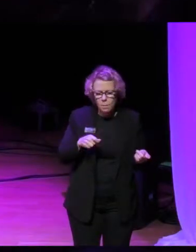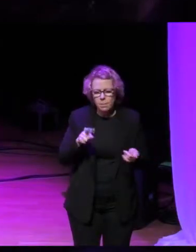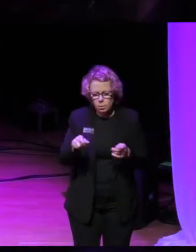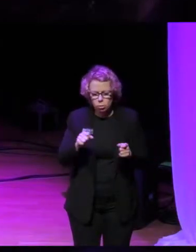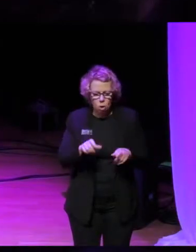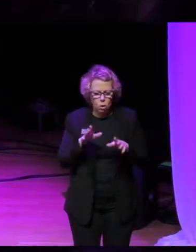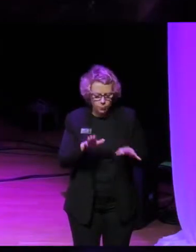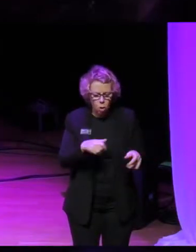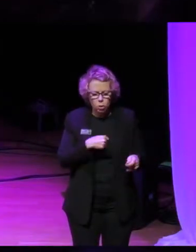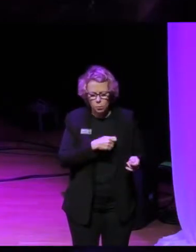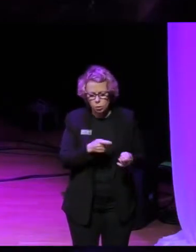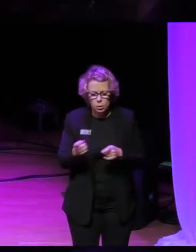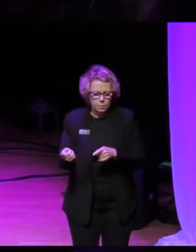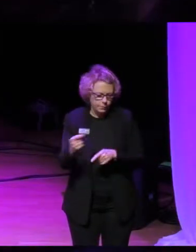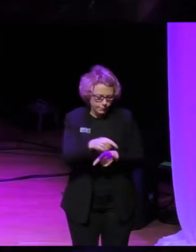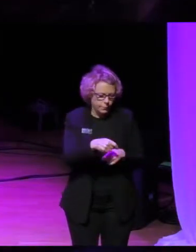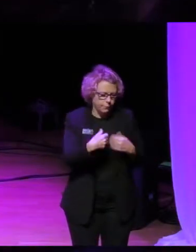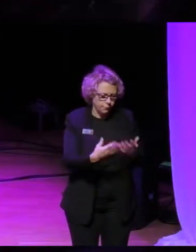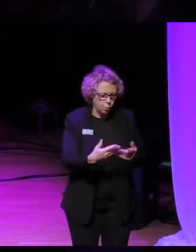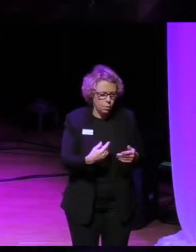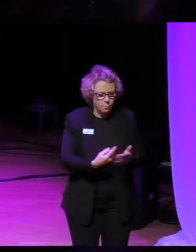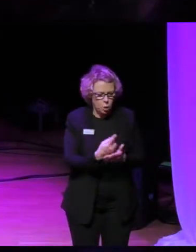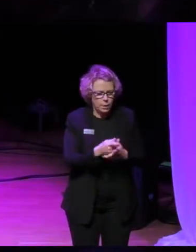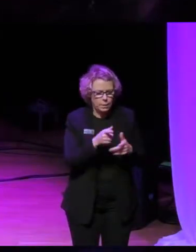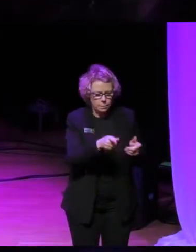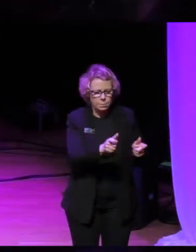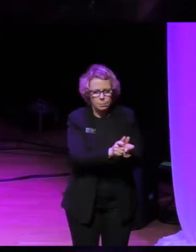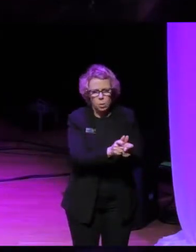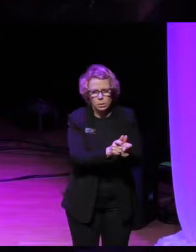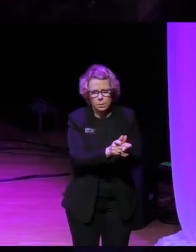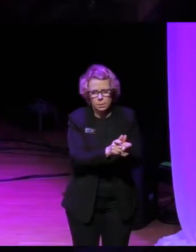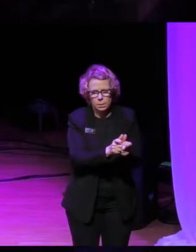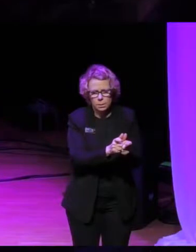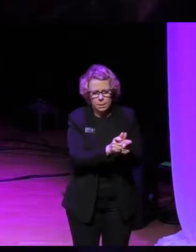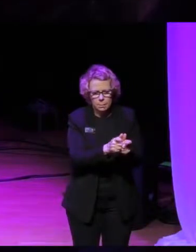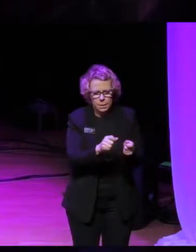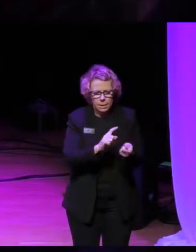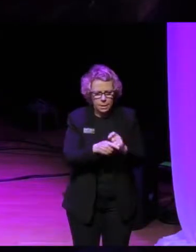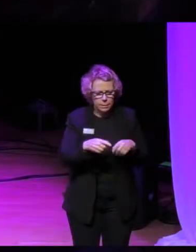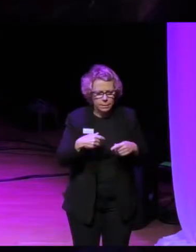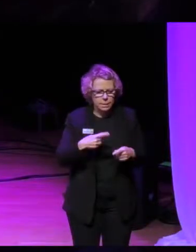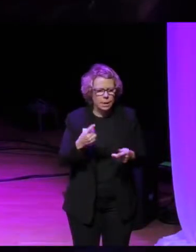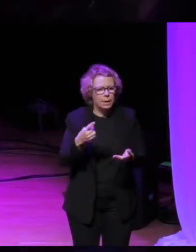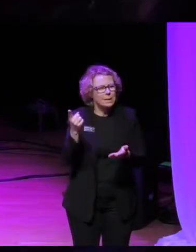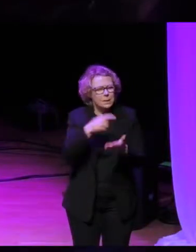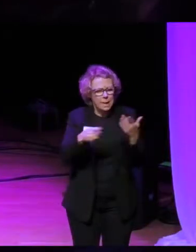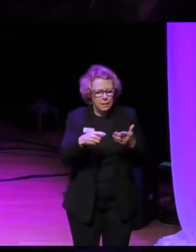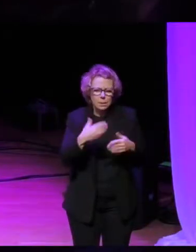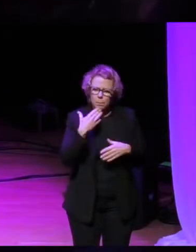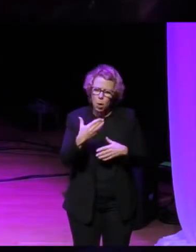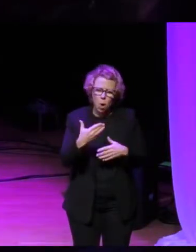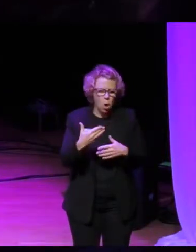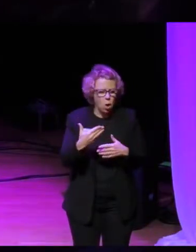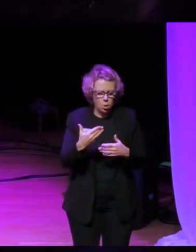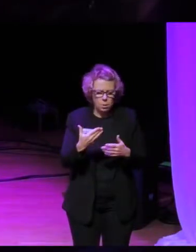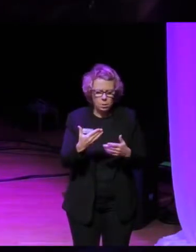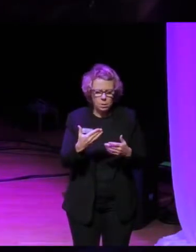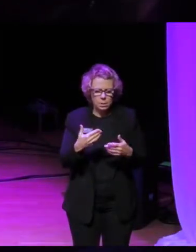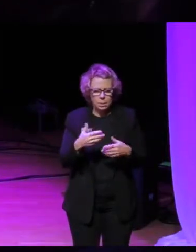was, again, as I mentioned, a very high-profile case. It got a lot of attention, and I think